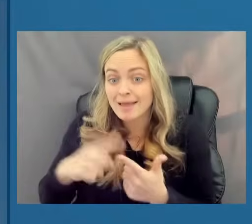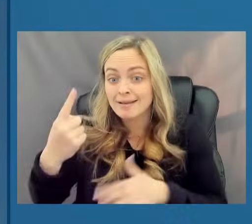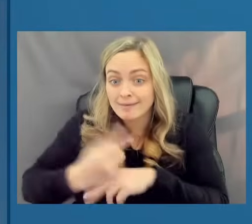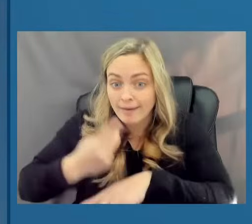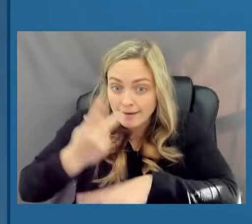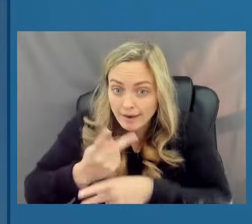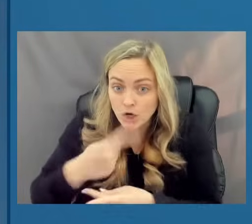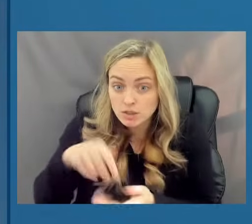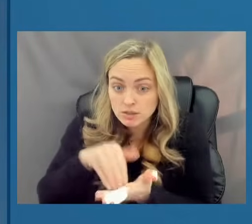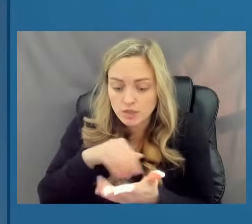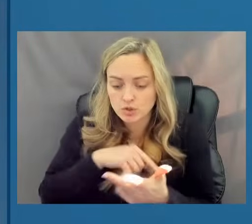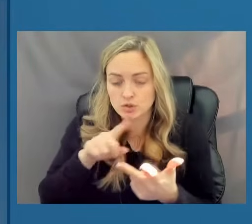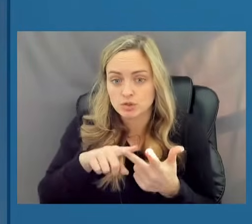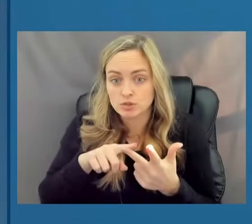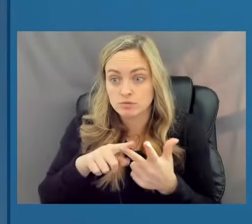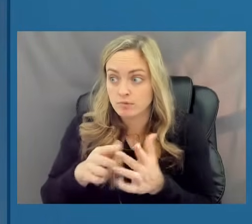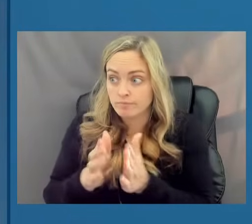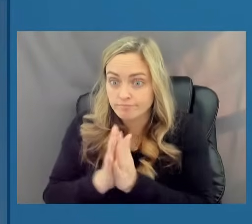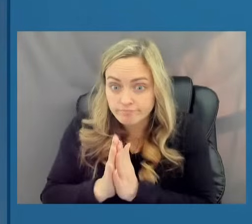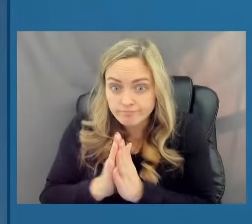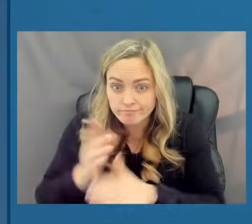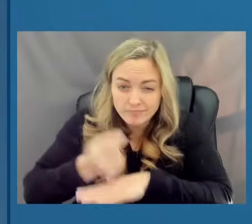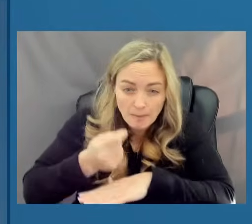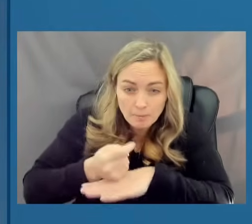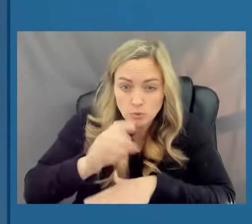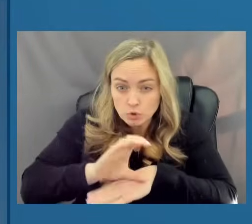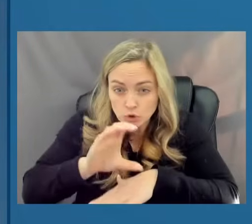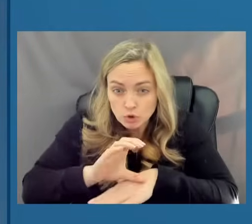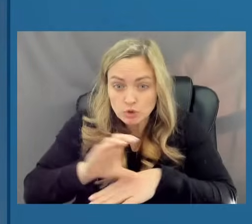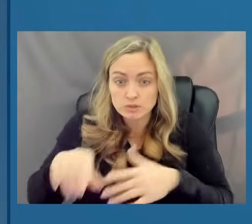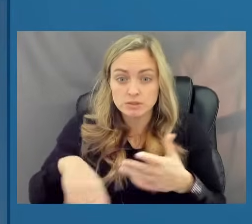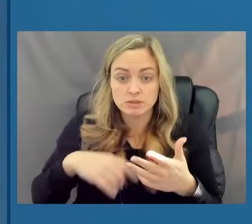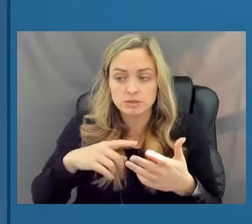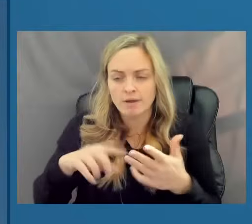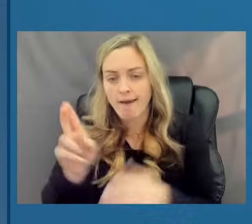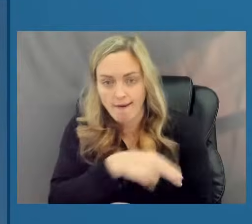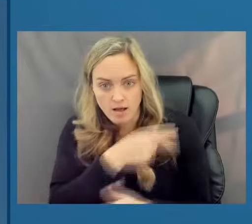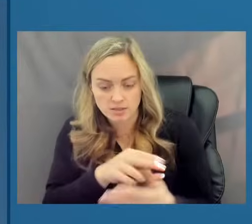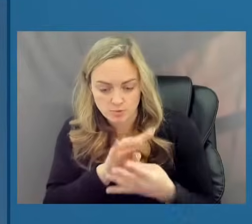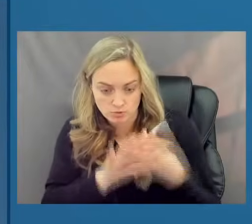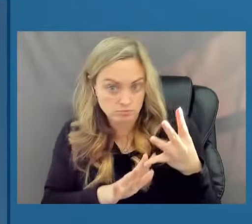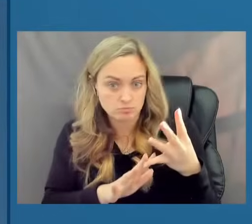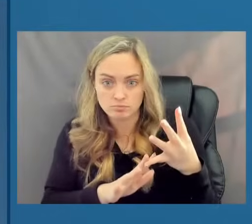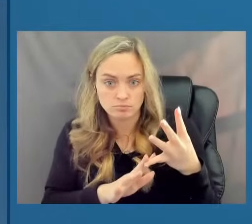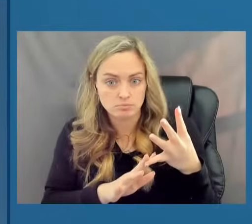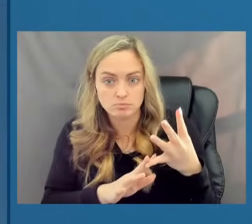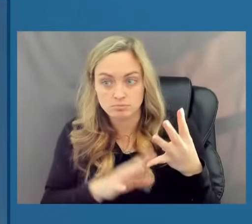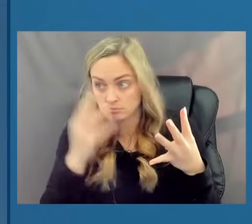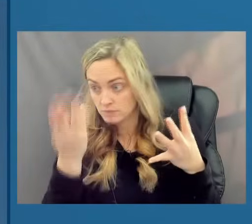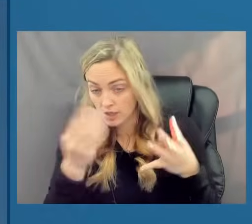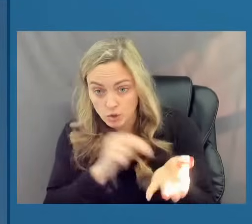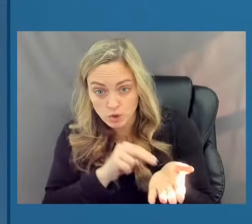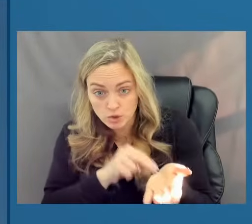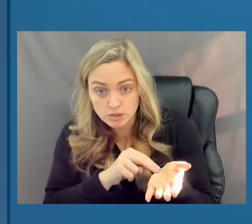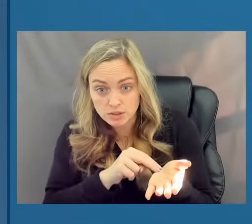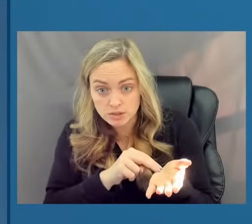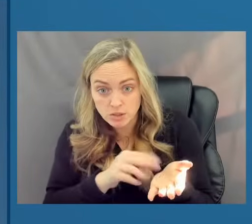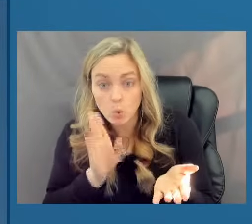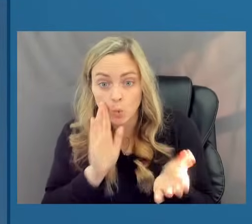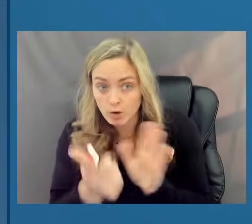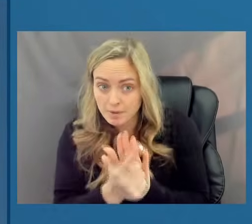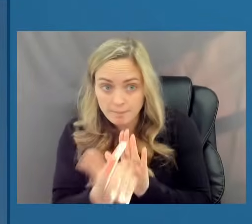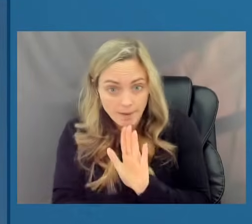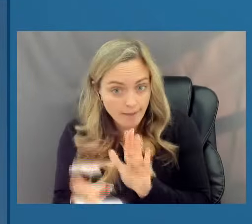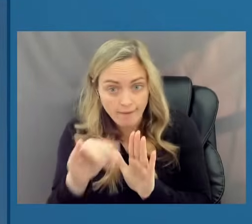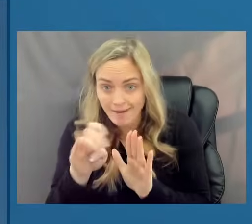centers, houses of worship, and hospitals, letting our nurses know that this will be banned in the state